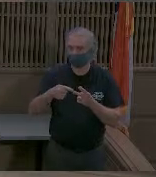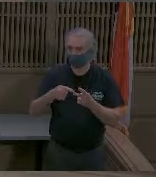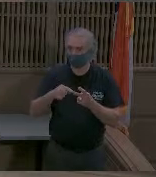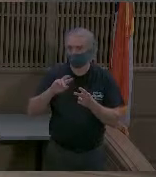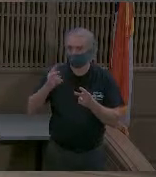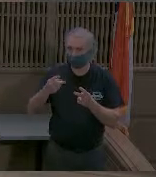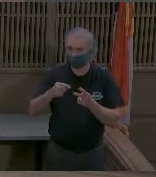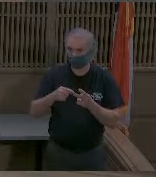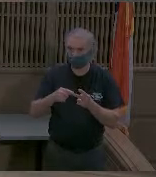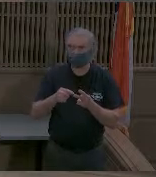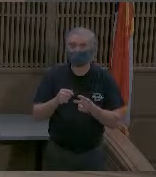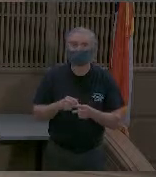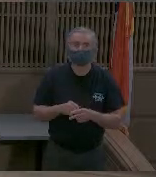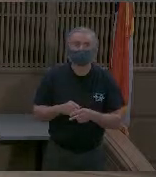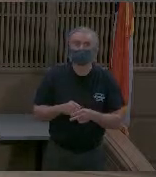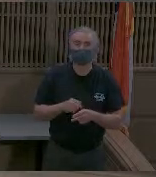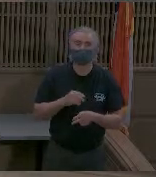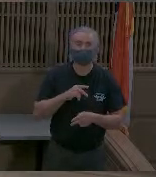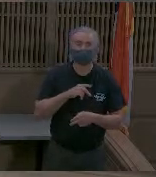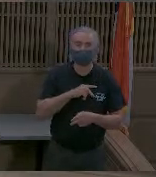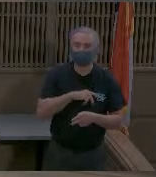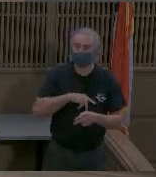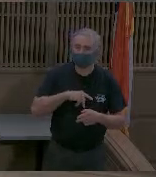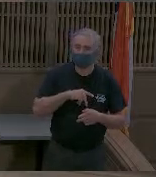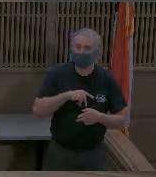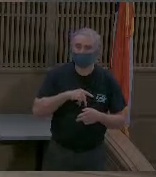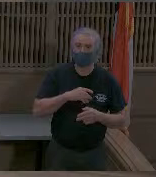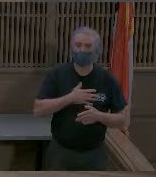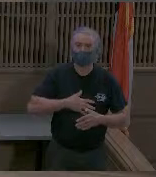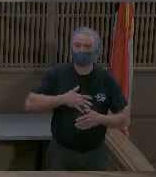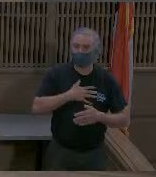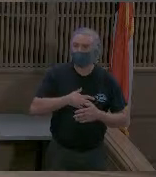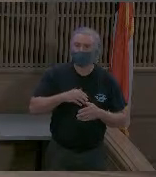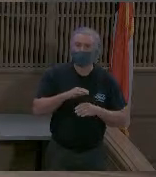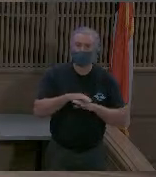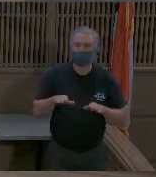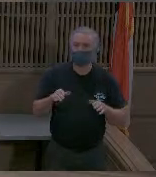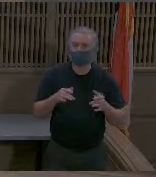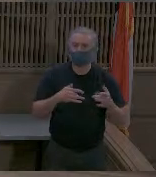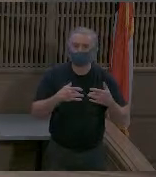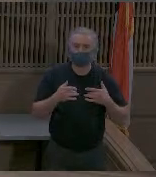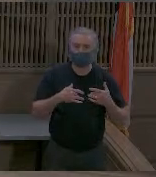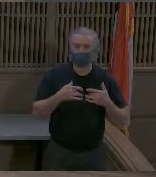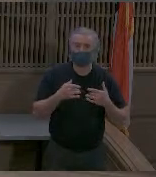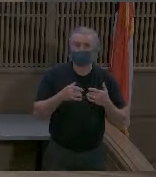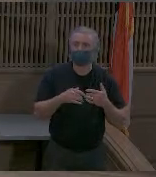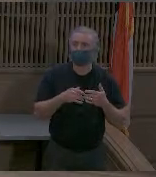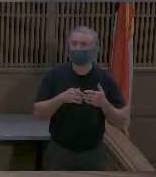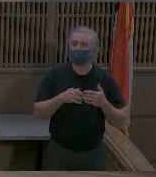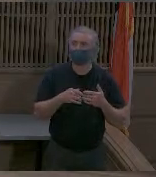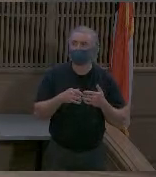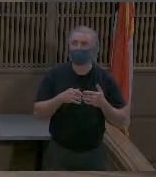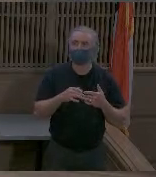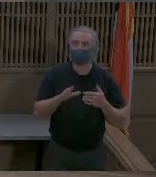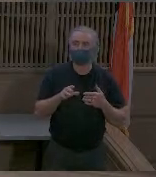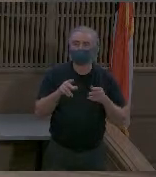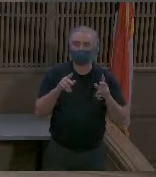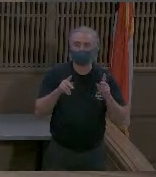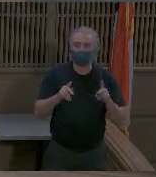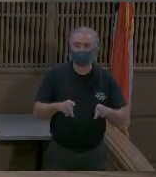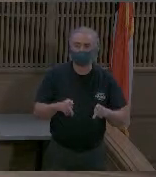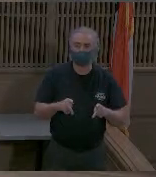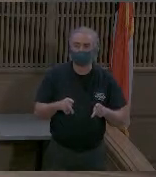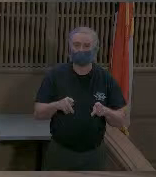apart. Please don't fret if you get the first vaccine and if your second dose can't be done exactly on the same